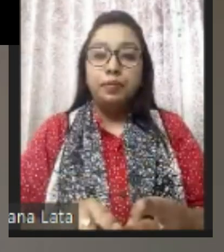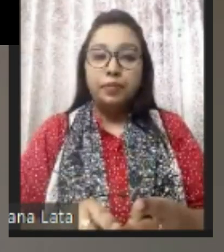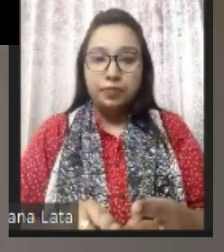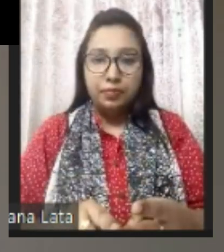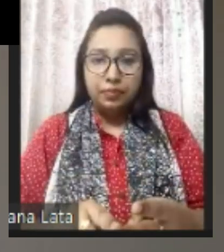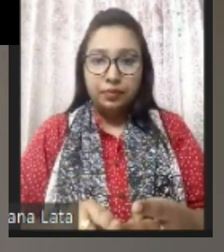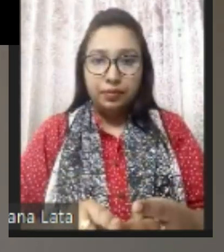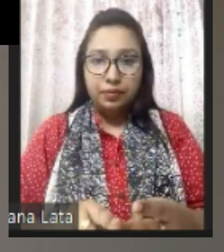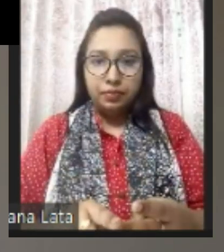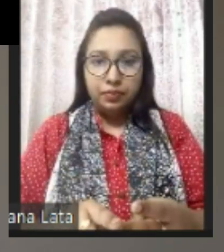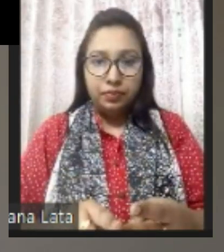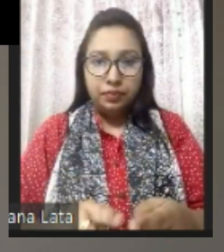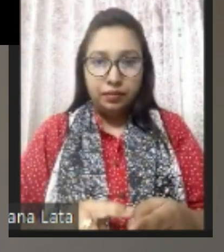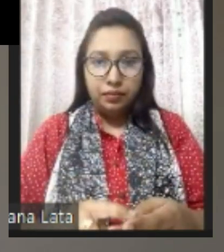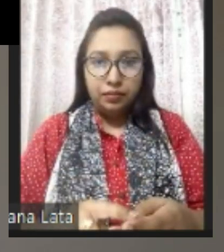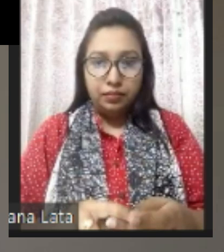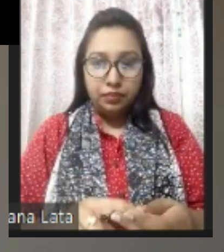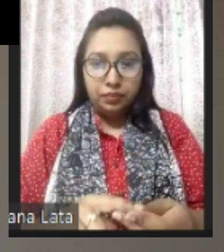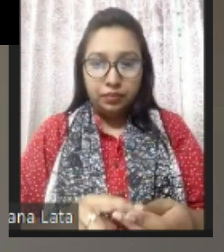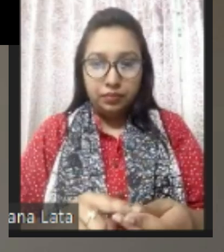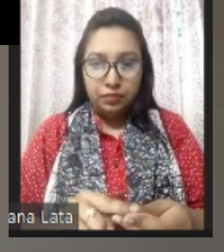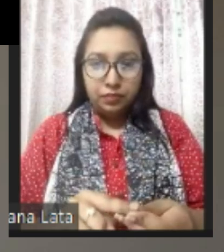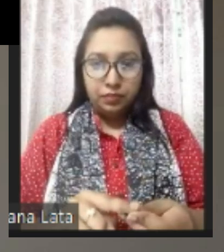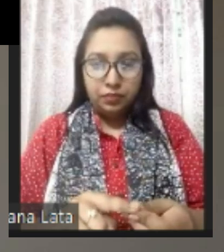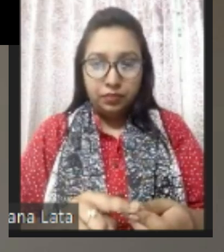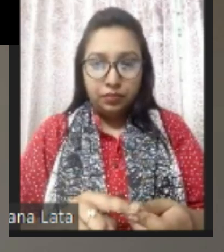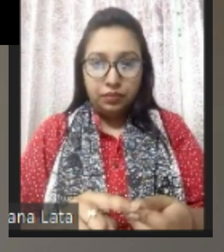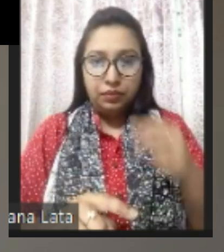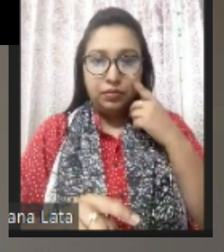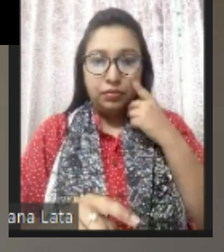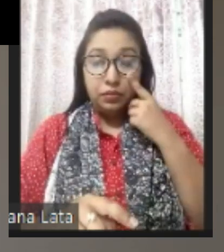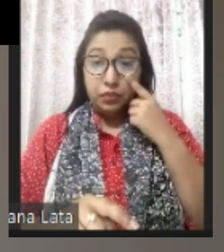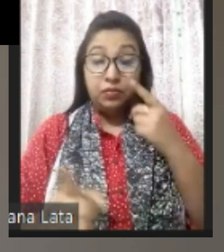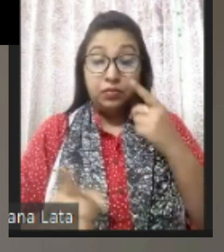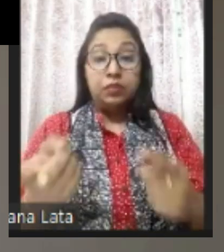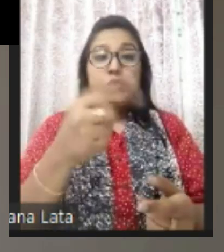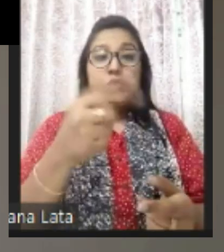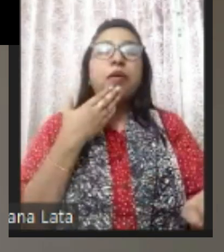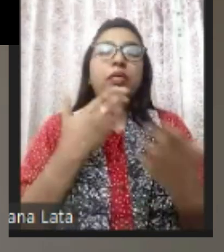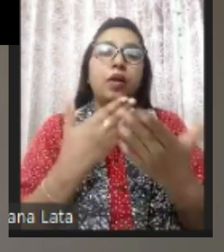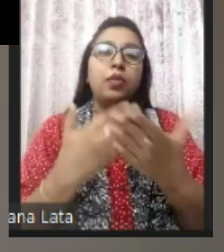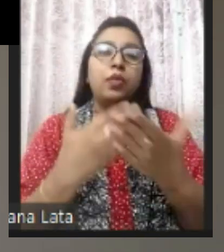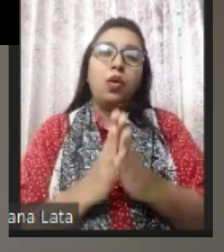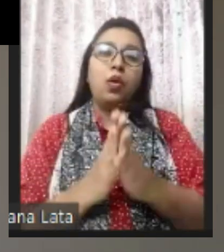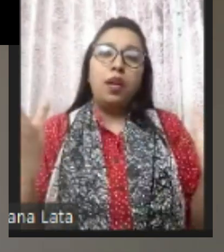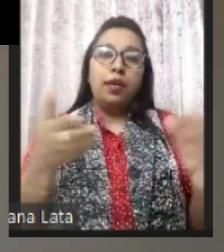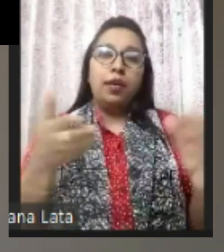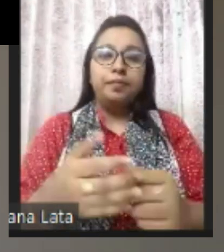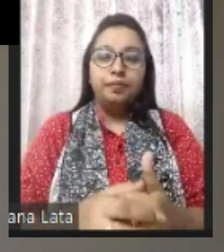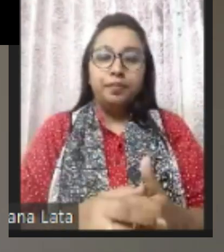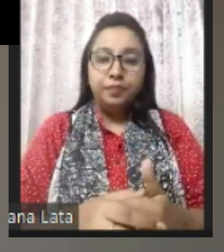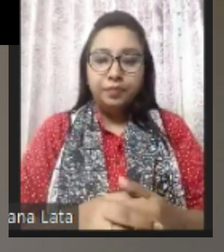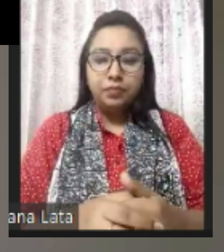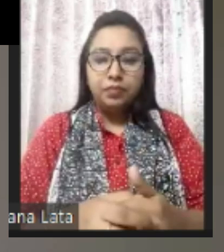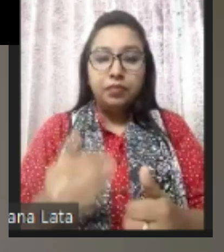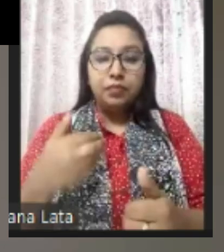will now hopefully share my screen so that we can then